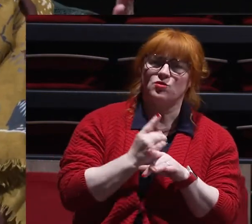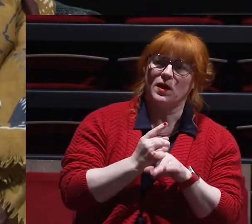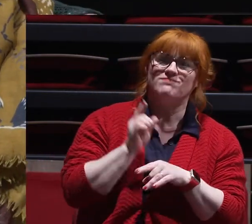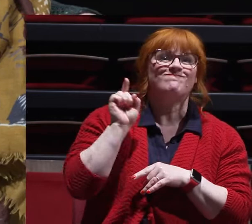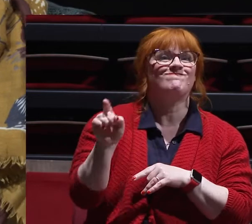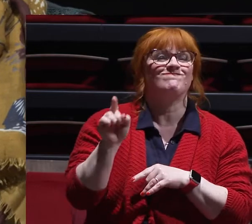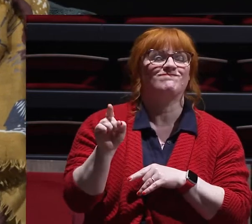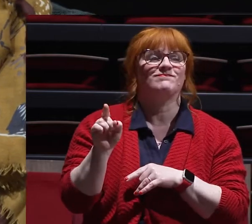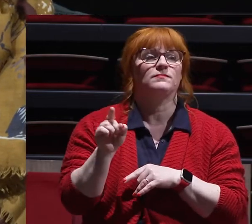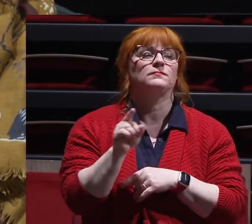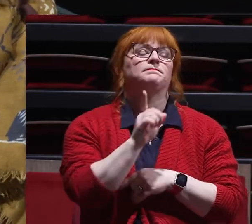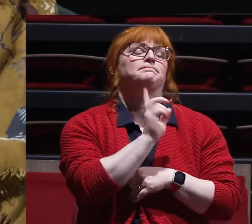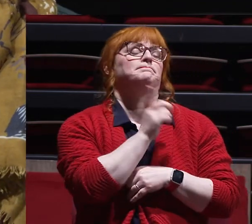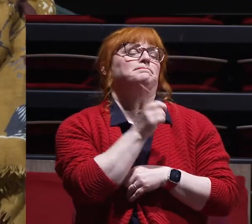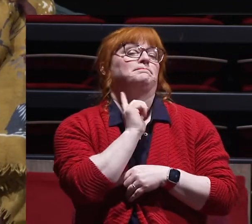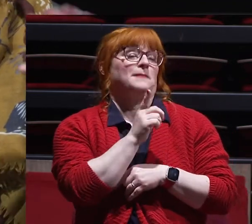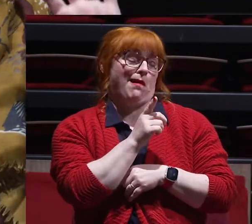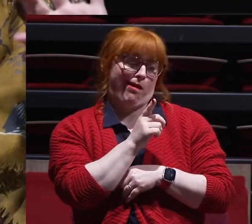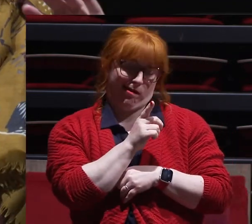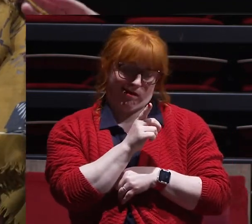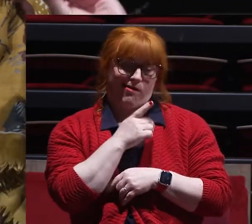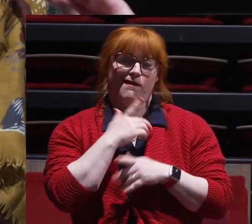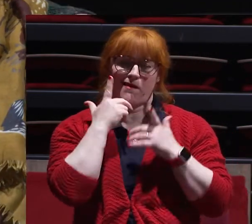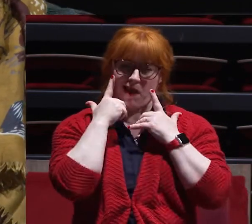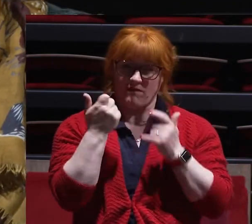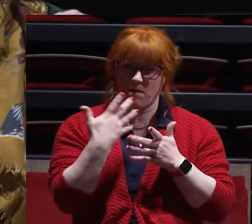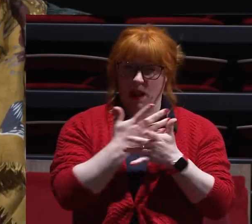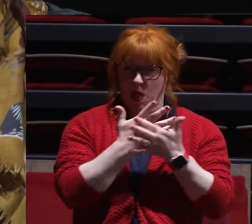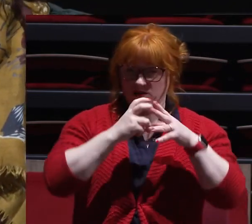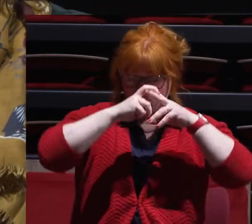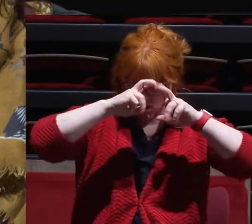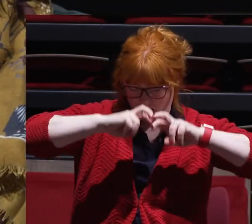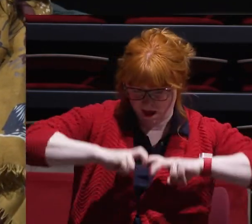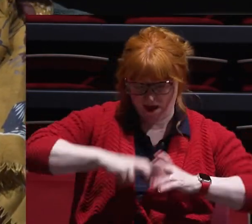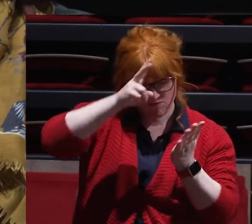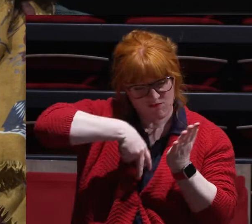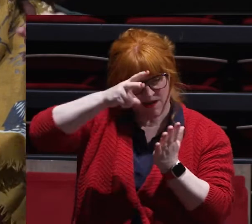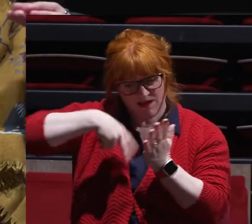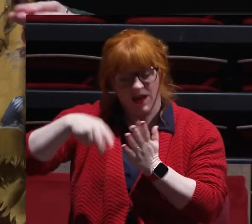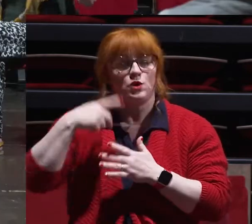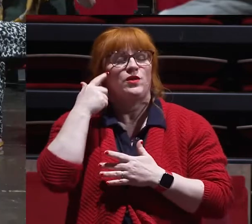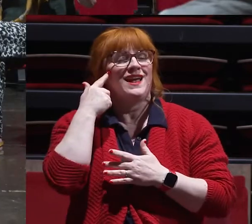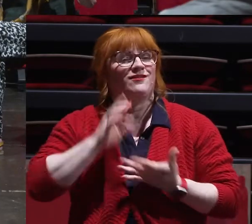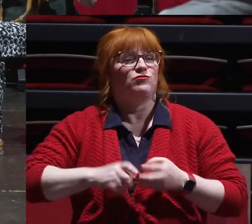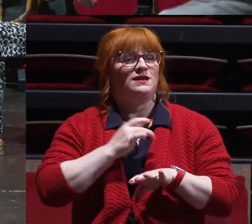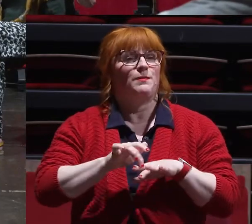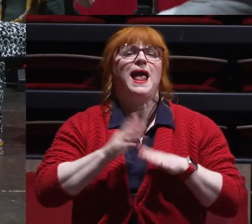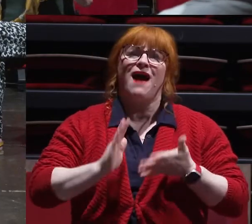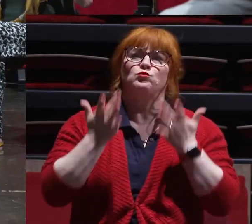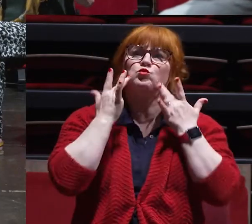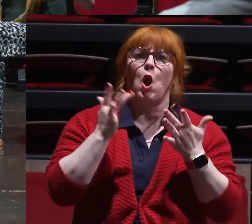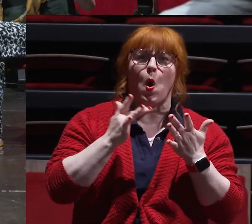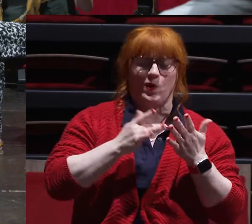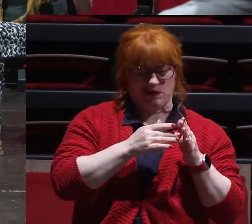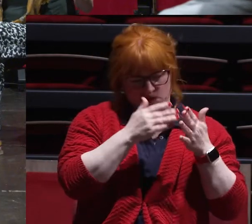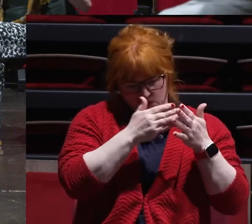write a play about Gertrude Bell. Always be very cautious if you've done a lot of research, because you think you